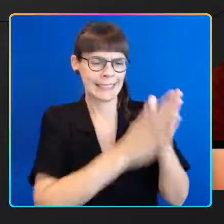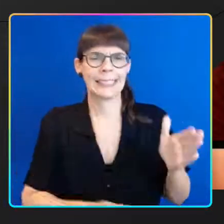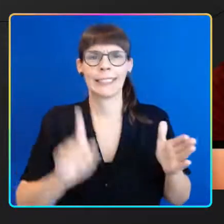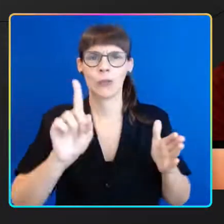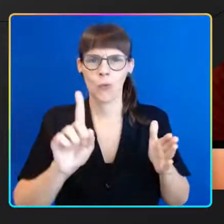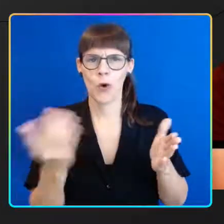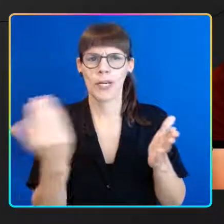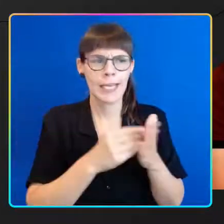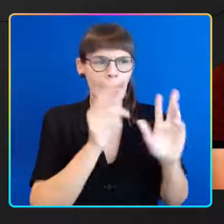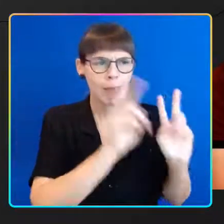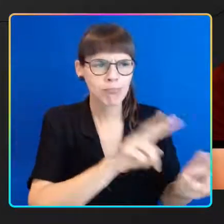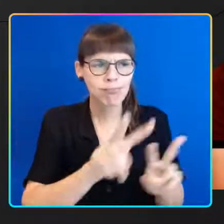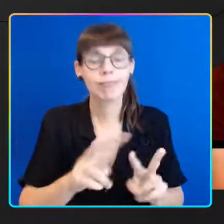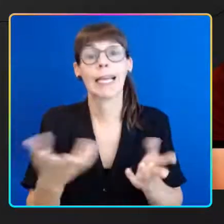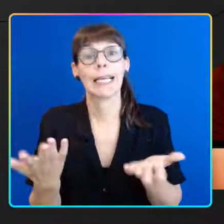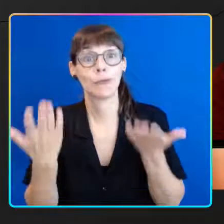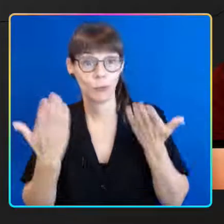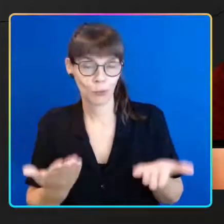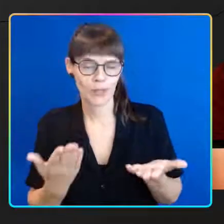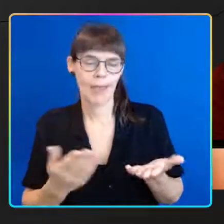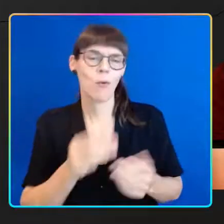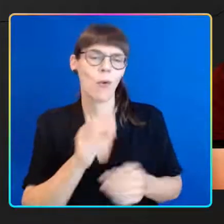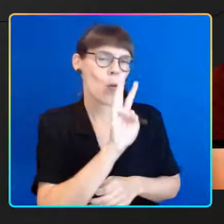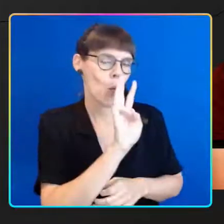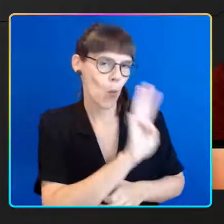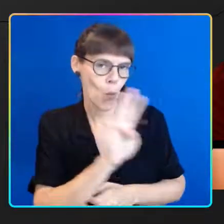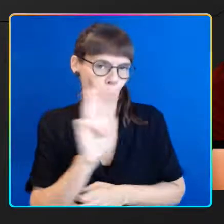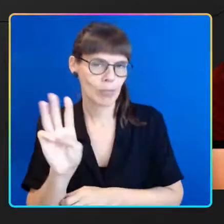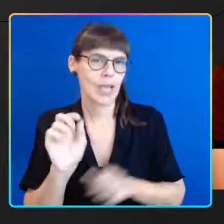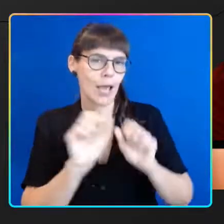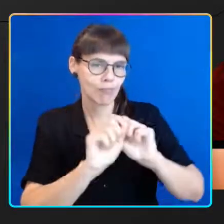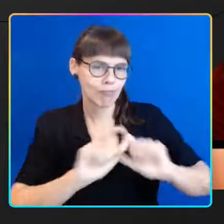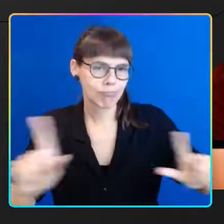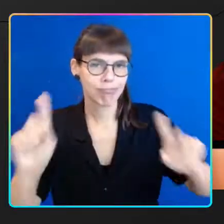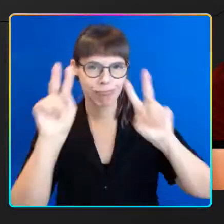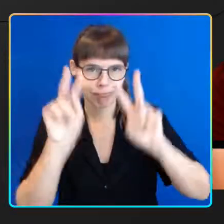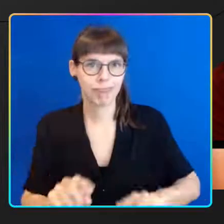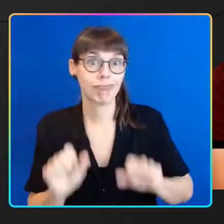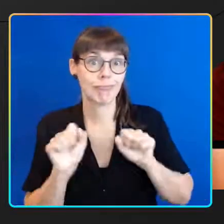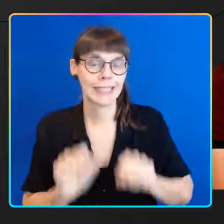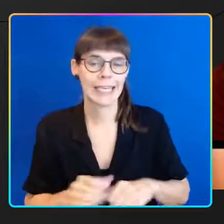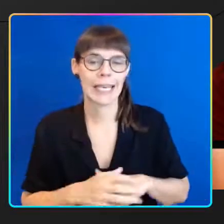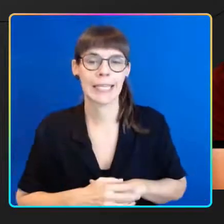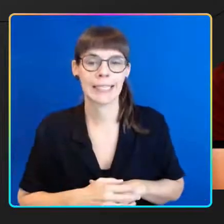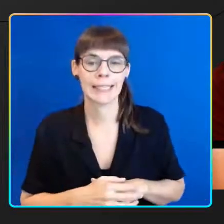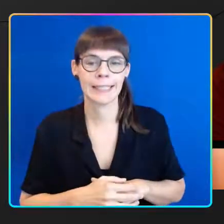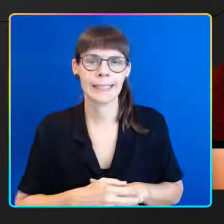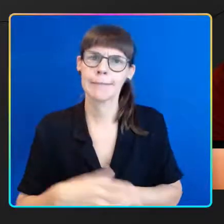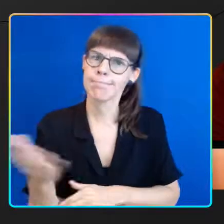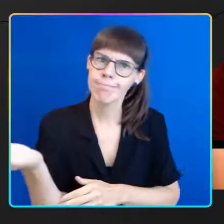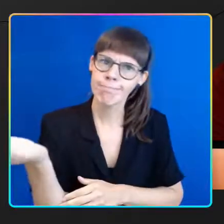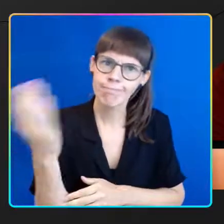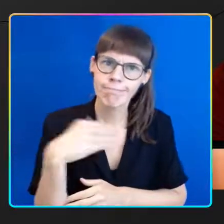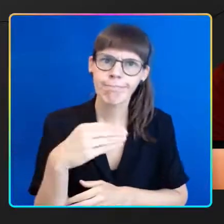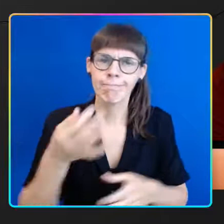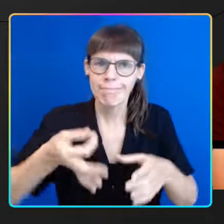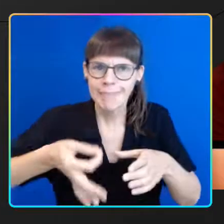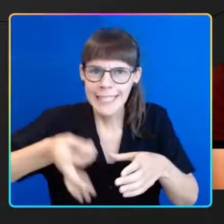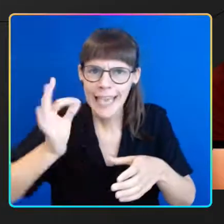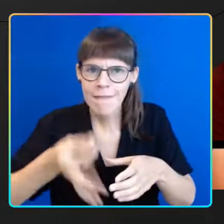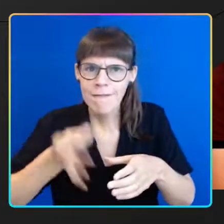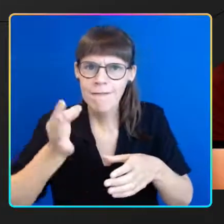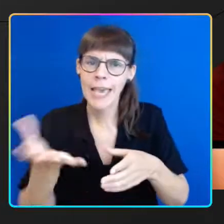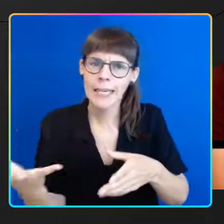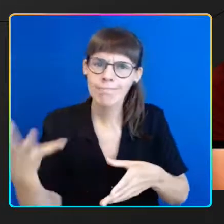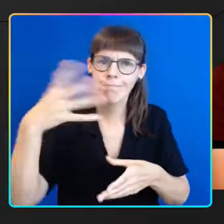episode today at abitofai.show. And do come and join us in the A Bit of AI cafe after